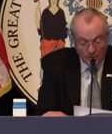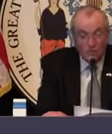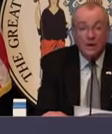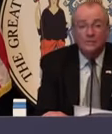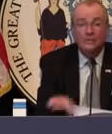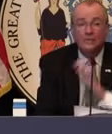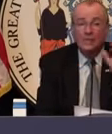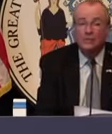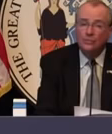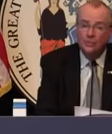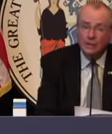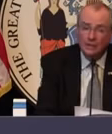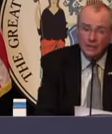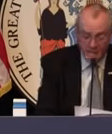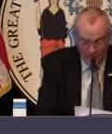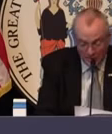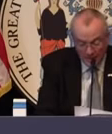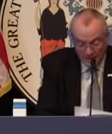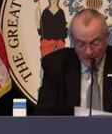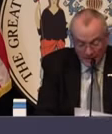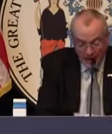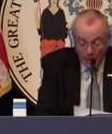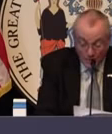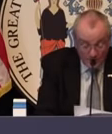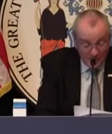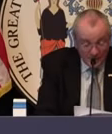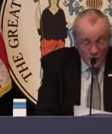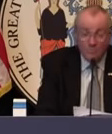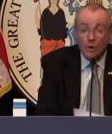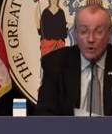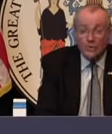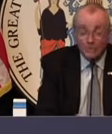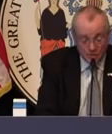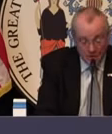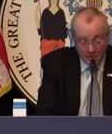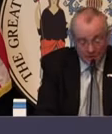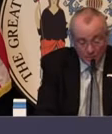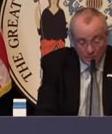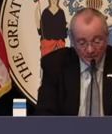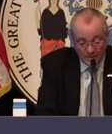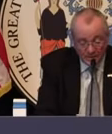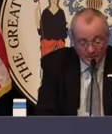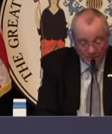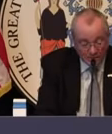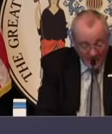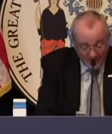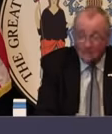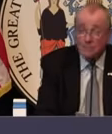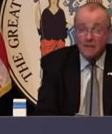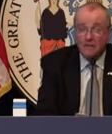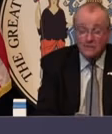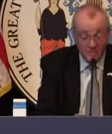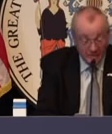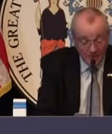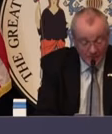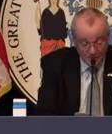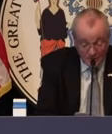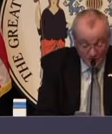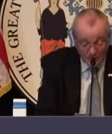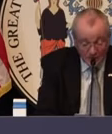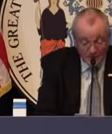way through this crisis is together. Now, as we begin to emerge from this challenge, we will need as much data as